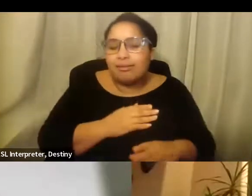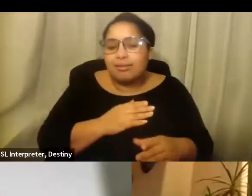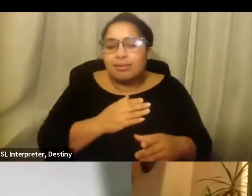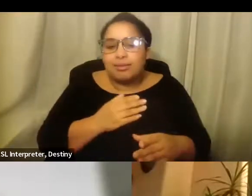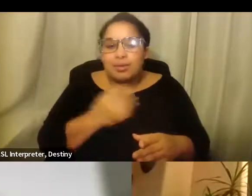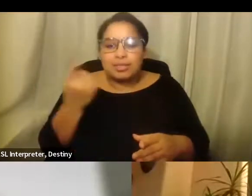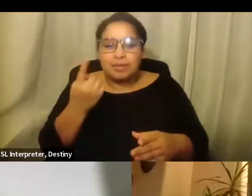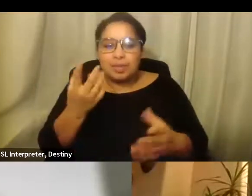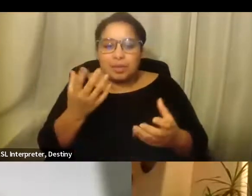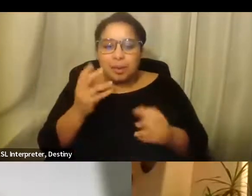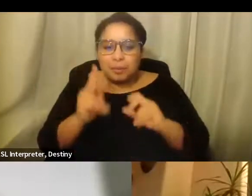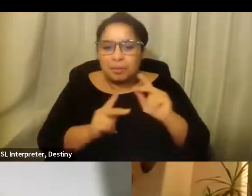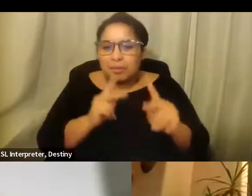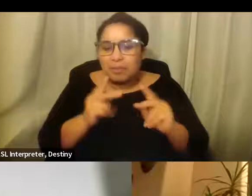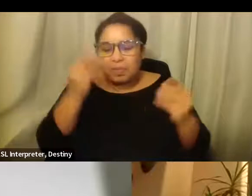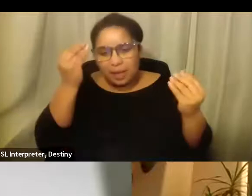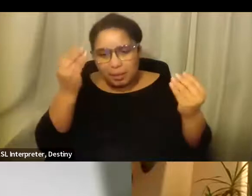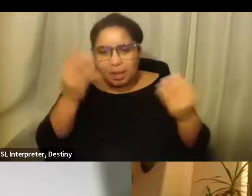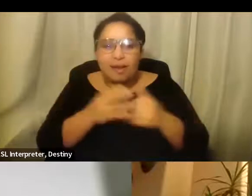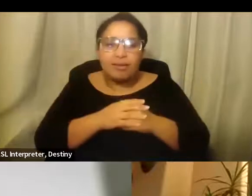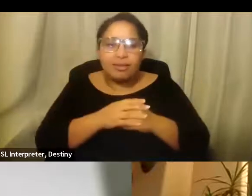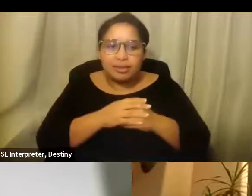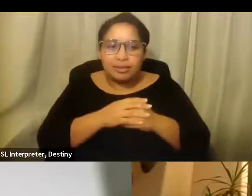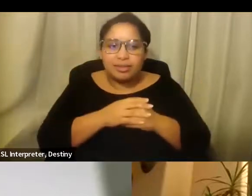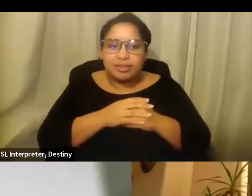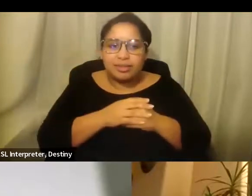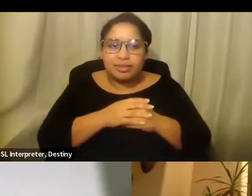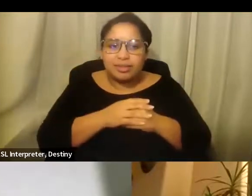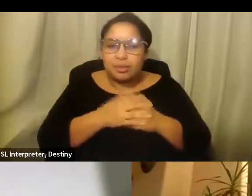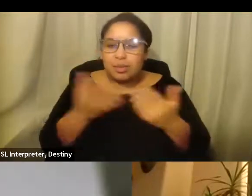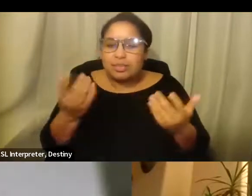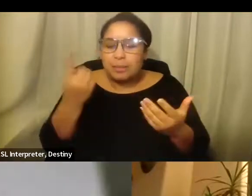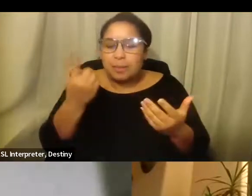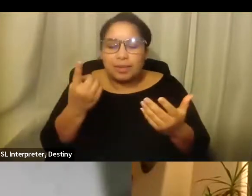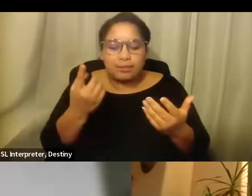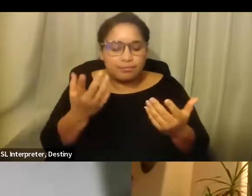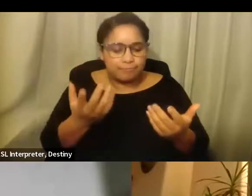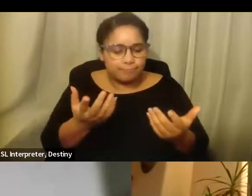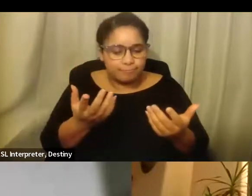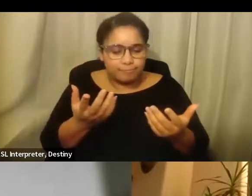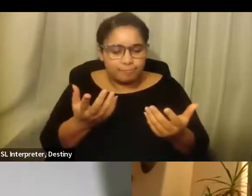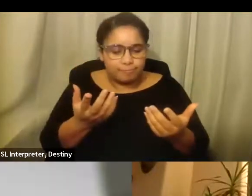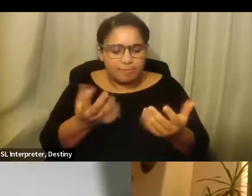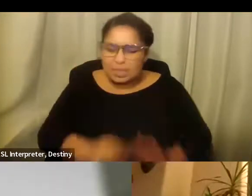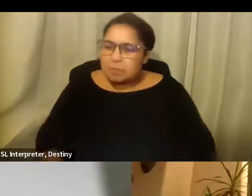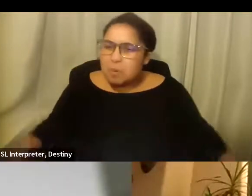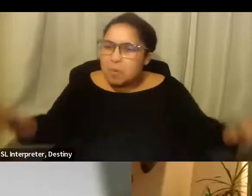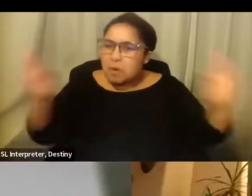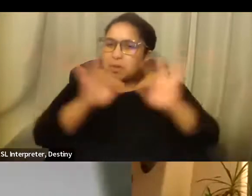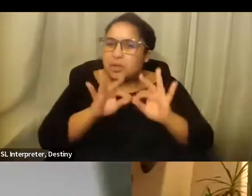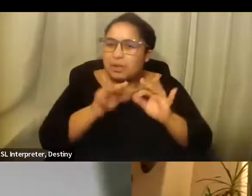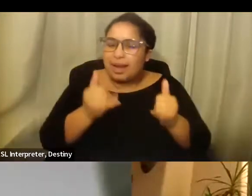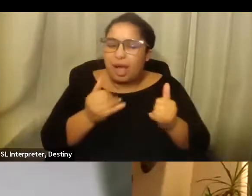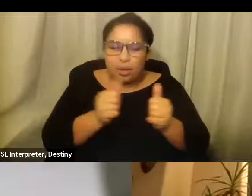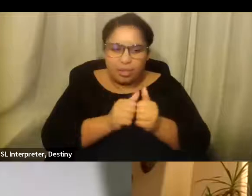then email EMS for the redesign. Like, what is important? What are you thinking about that